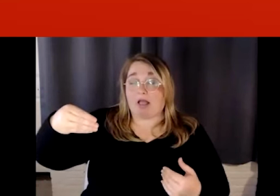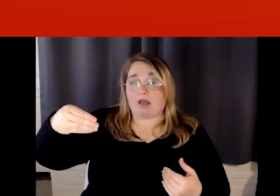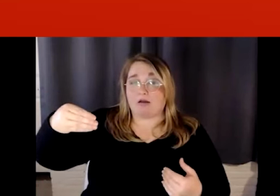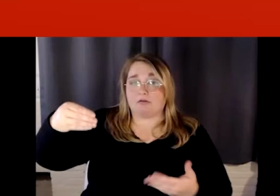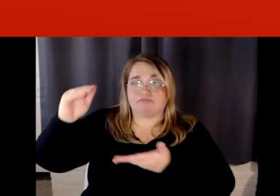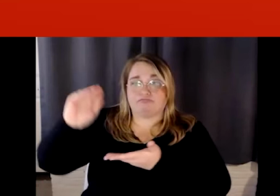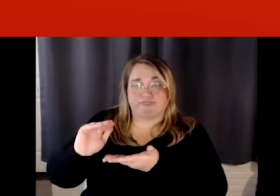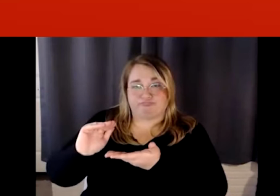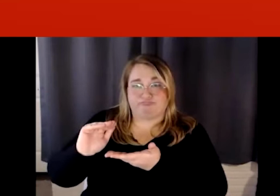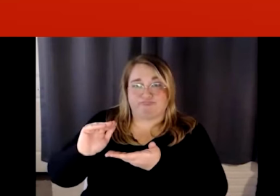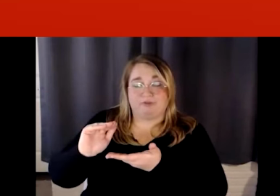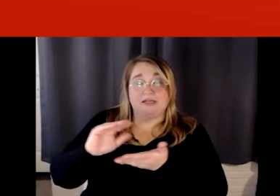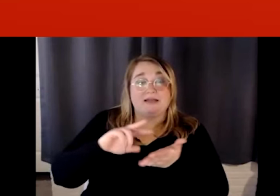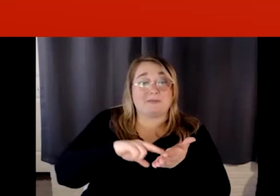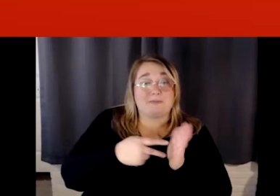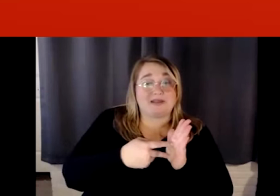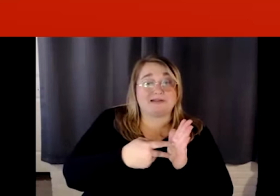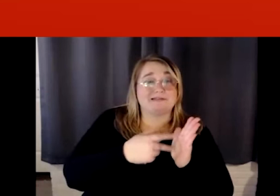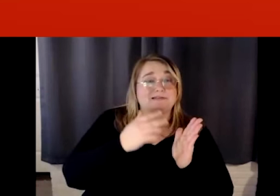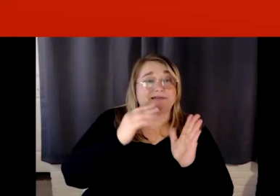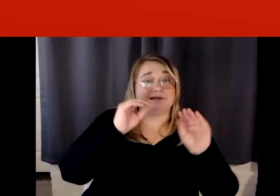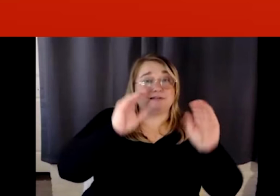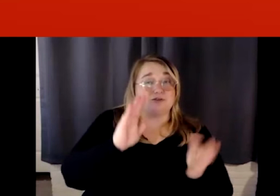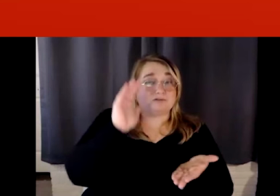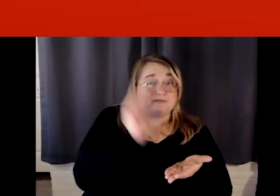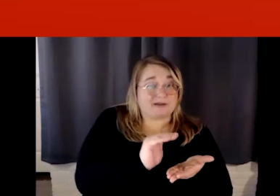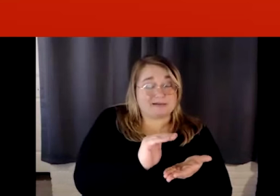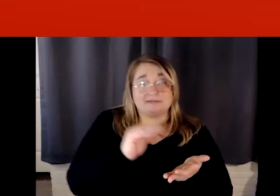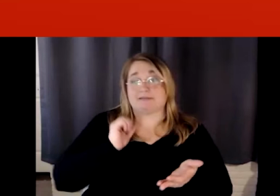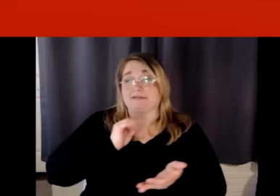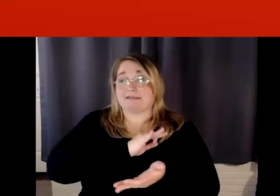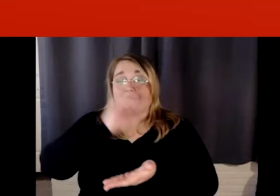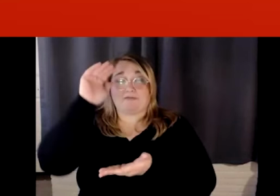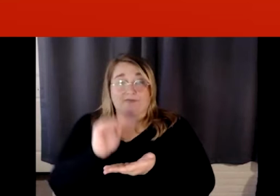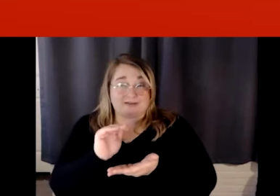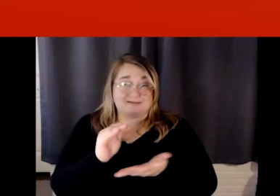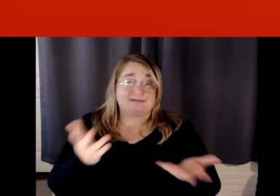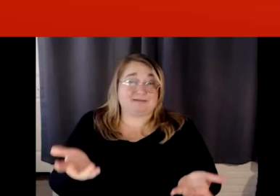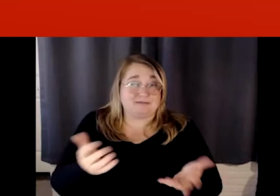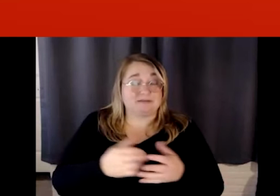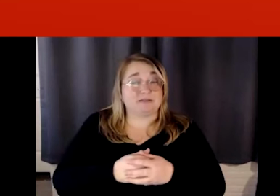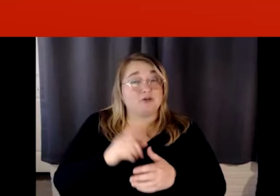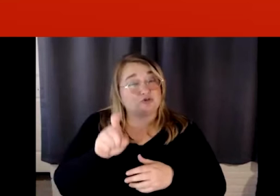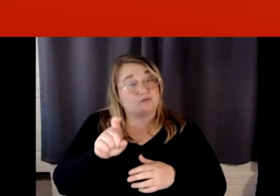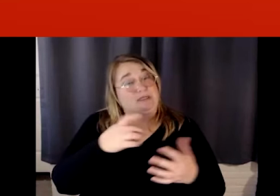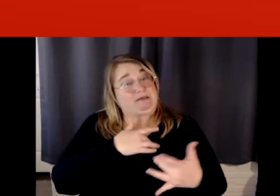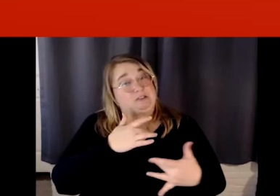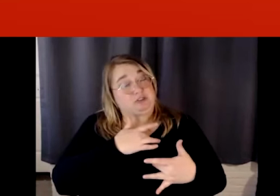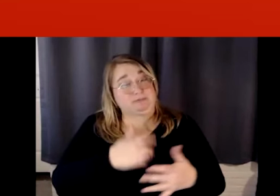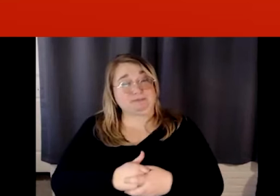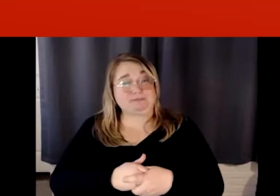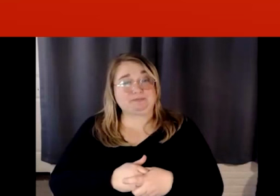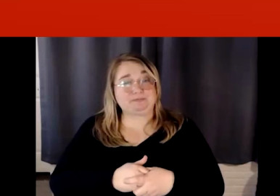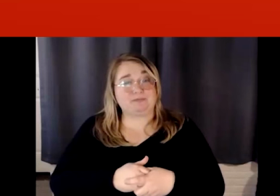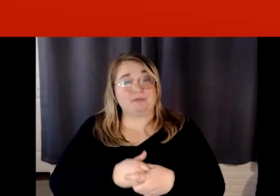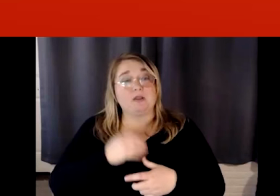less instructors work. That means less staff work. So it should be a concern. And here's why. Fresno County High